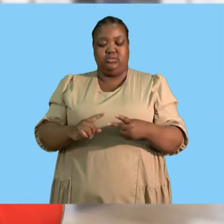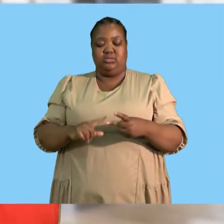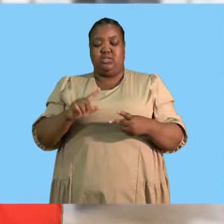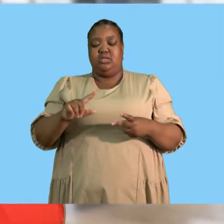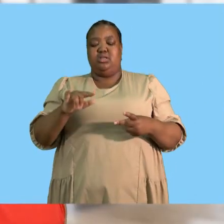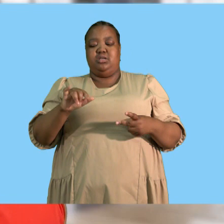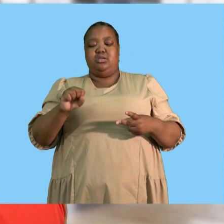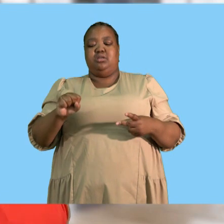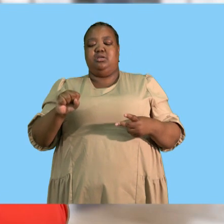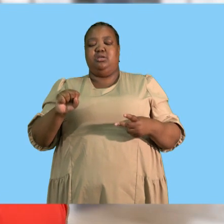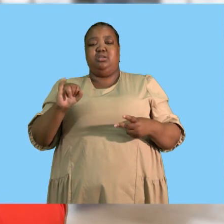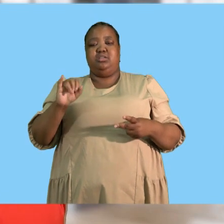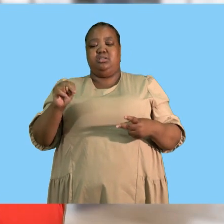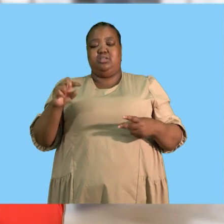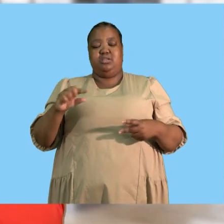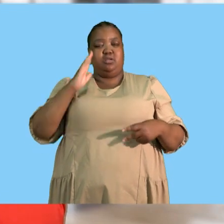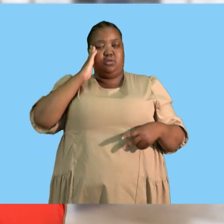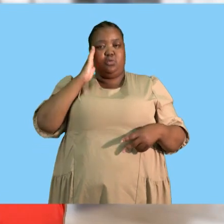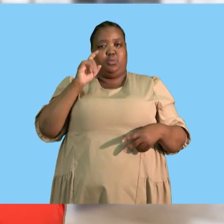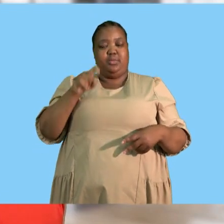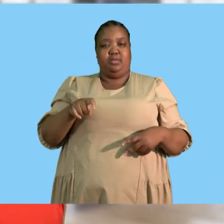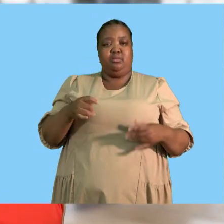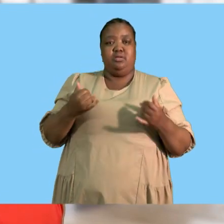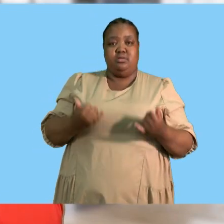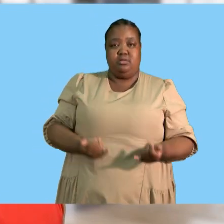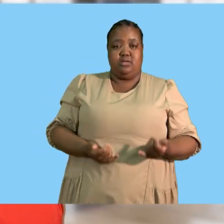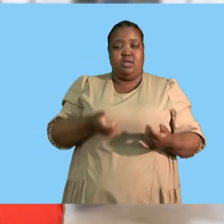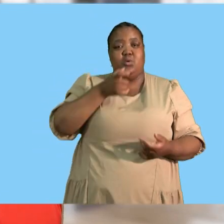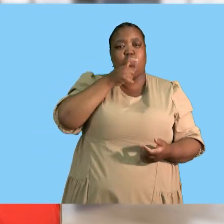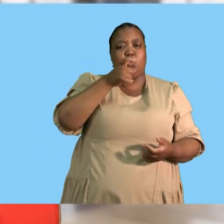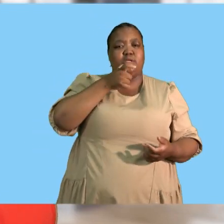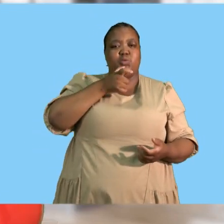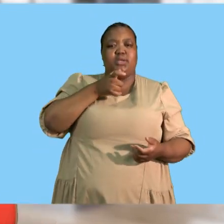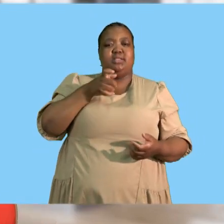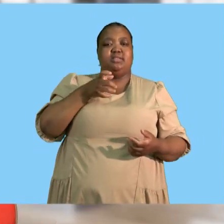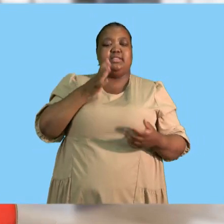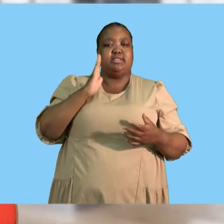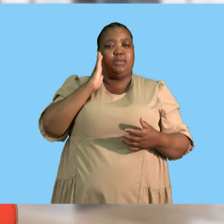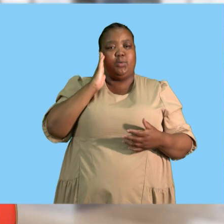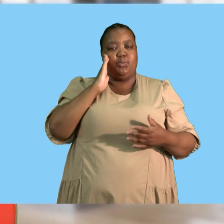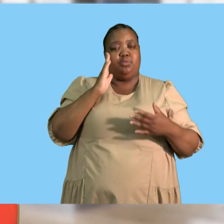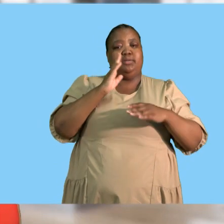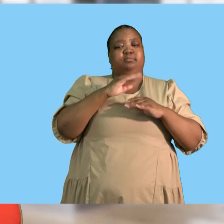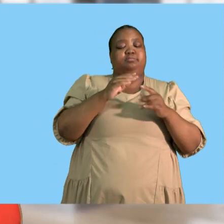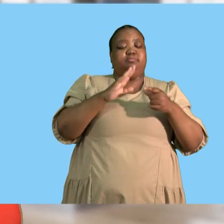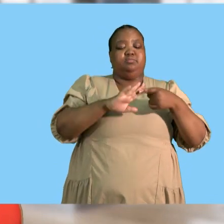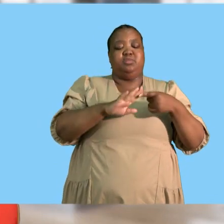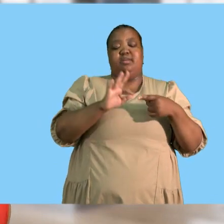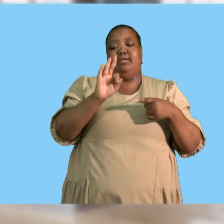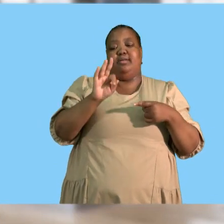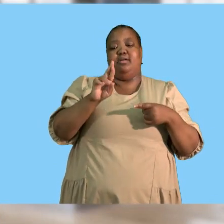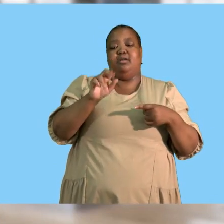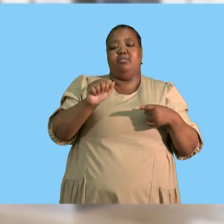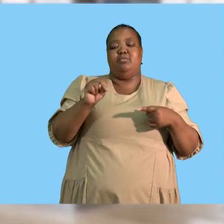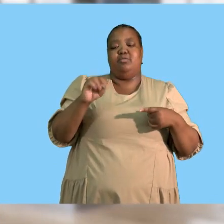Now, the revising keywords that you will come across in this one is the word franchiser. Now,